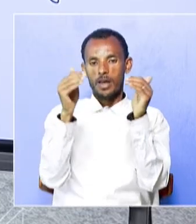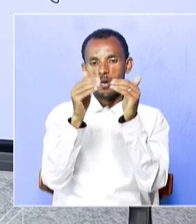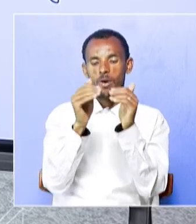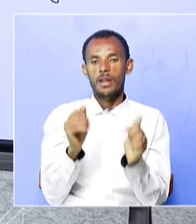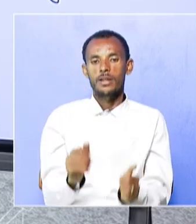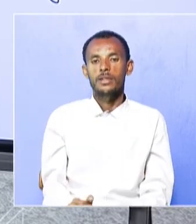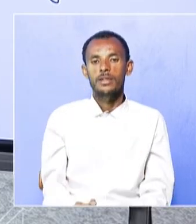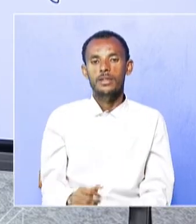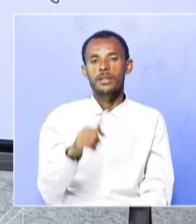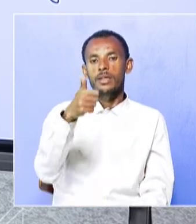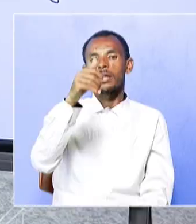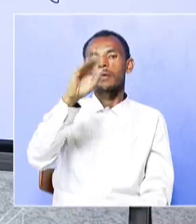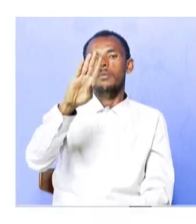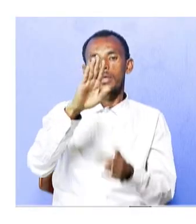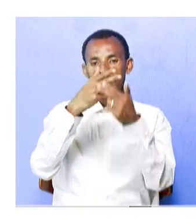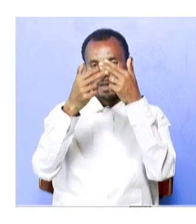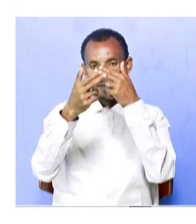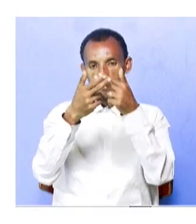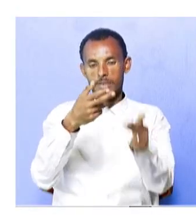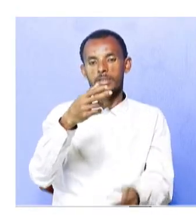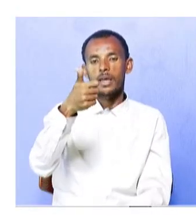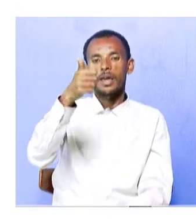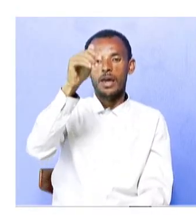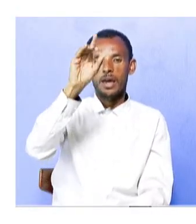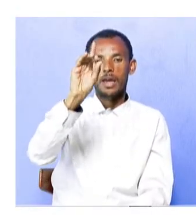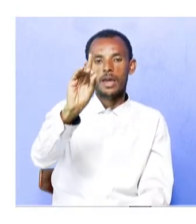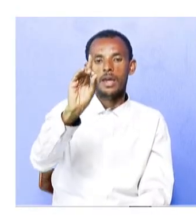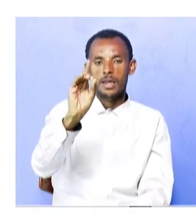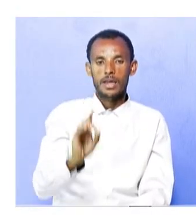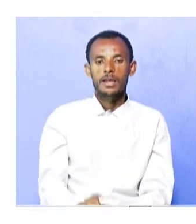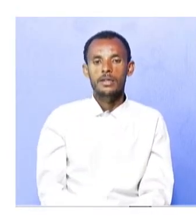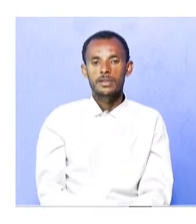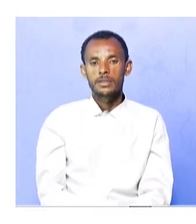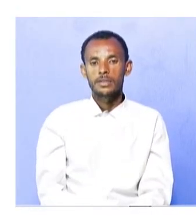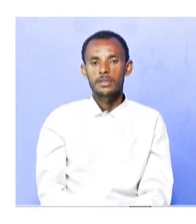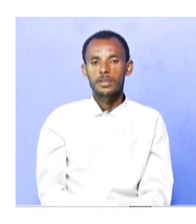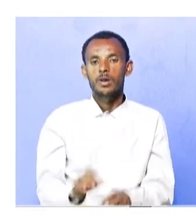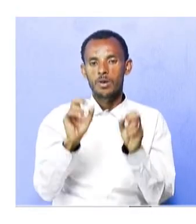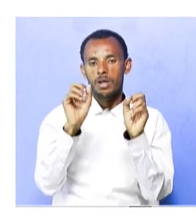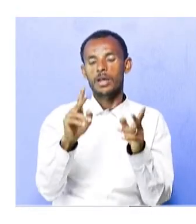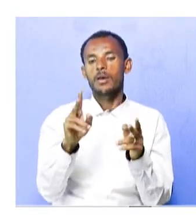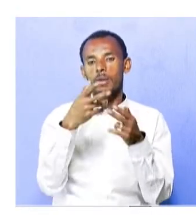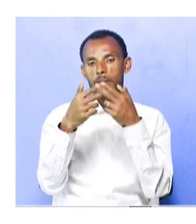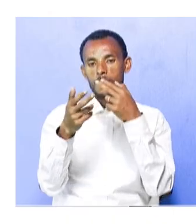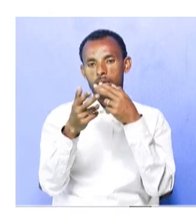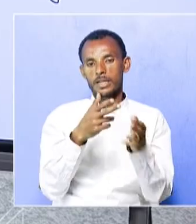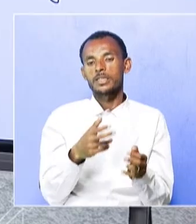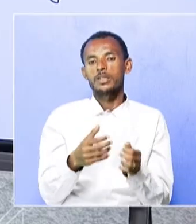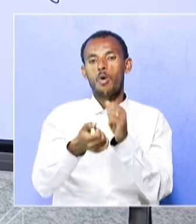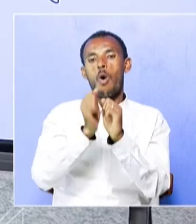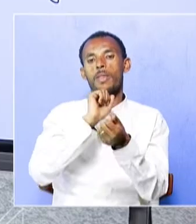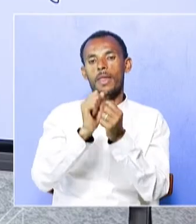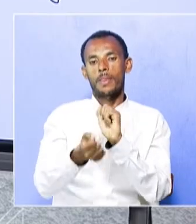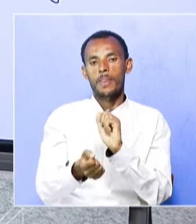to AB times AD or AD times AB, okay? Multiplication is commutative,